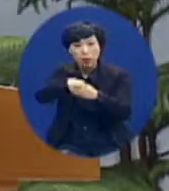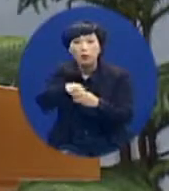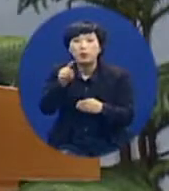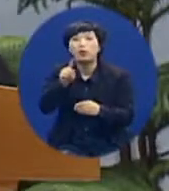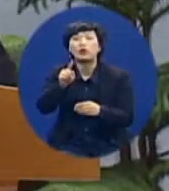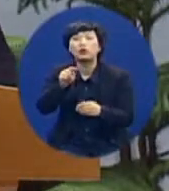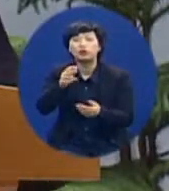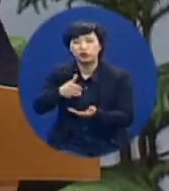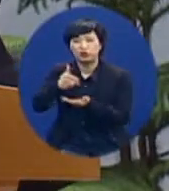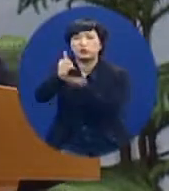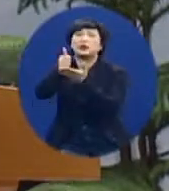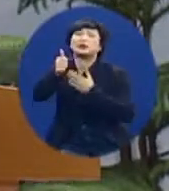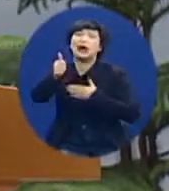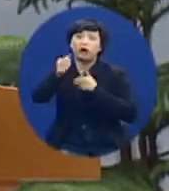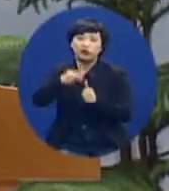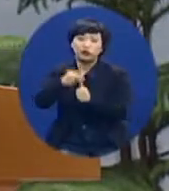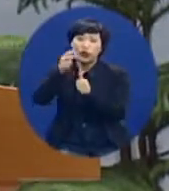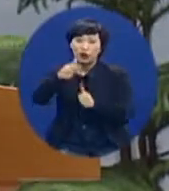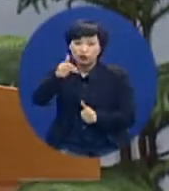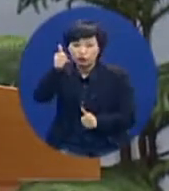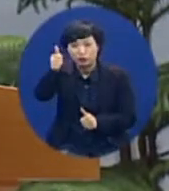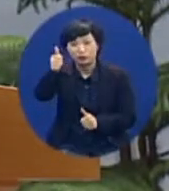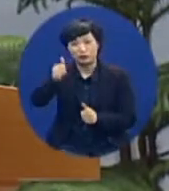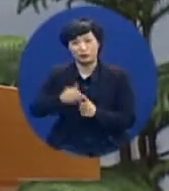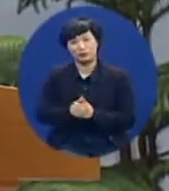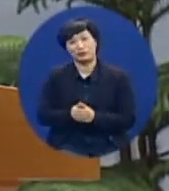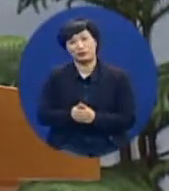through the world, holy birth.